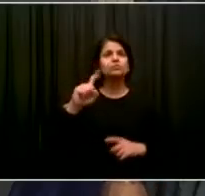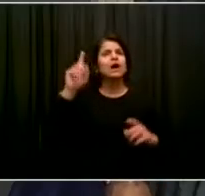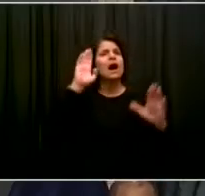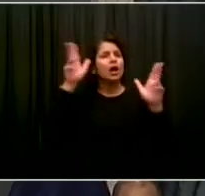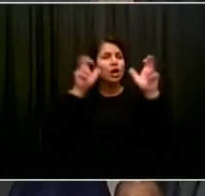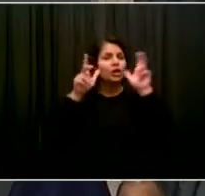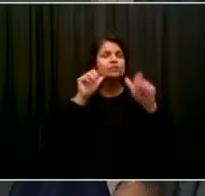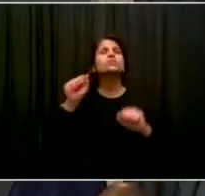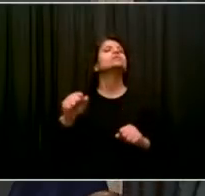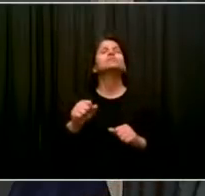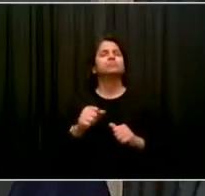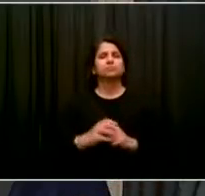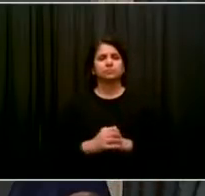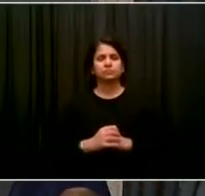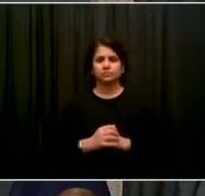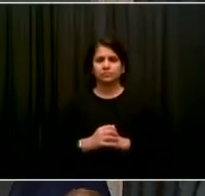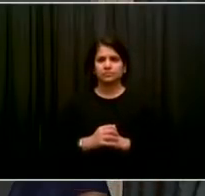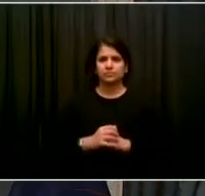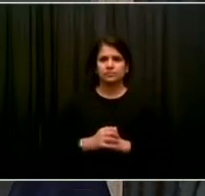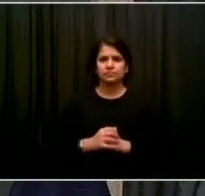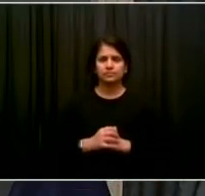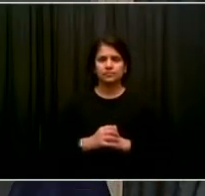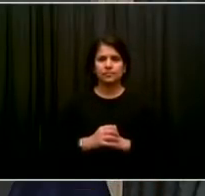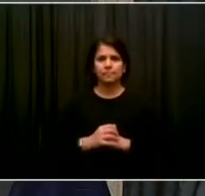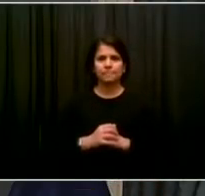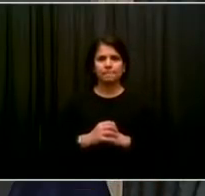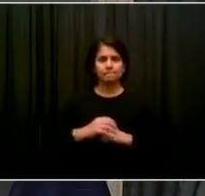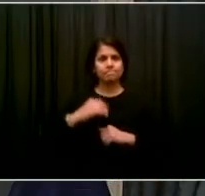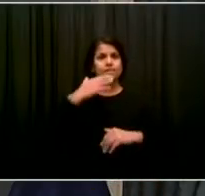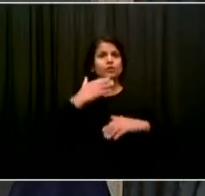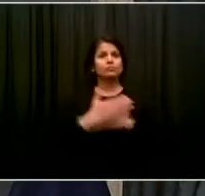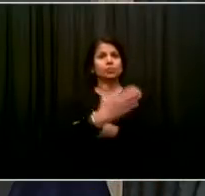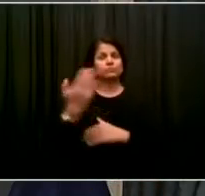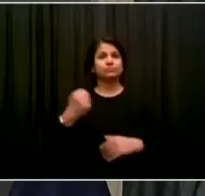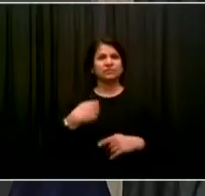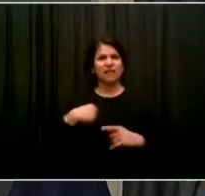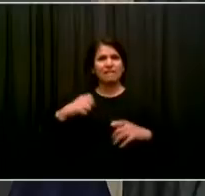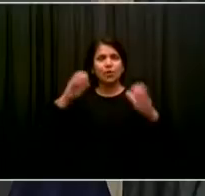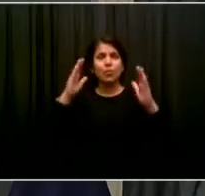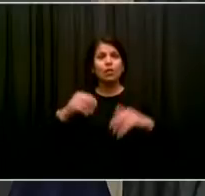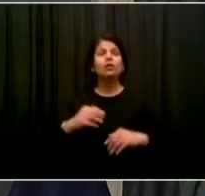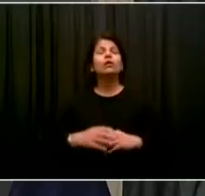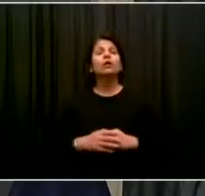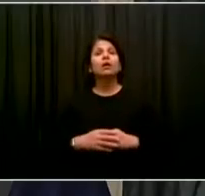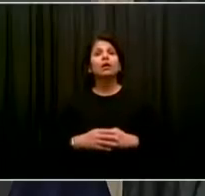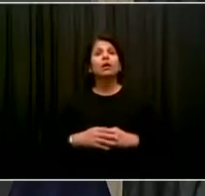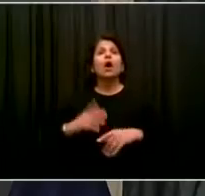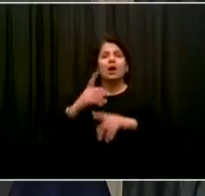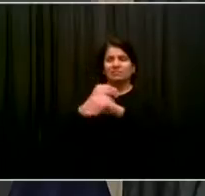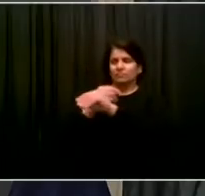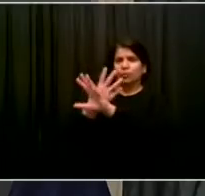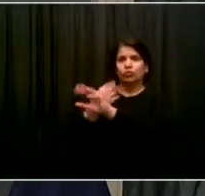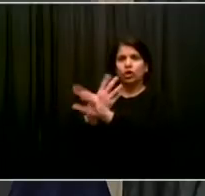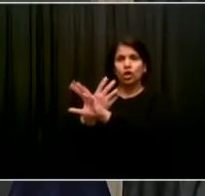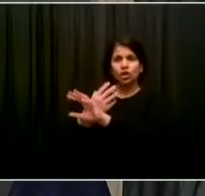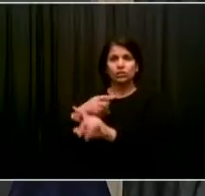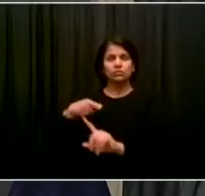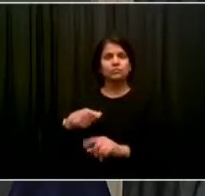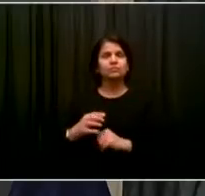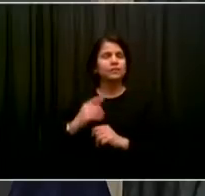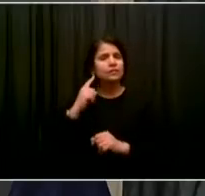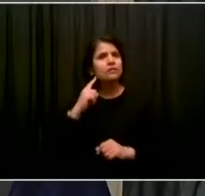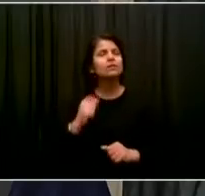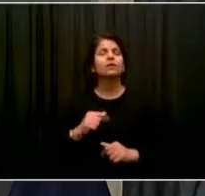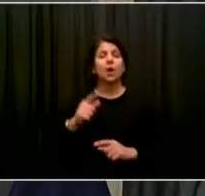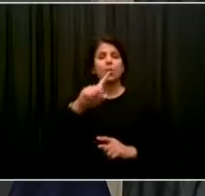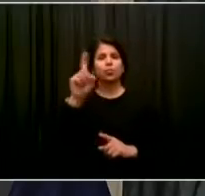Good morning. Good morning. I'm just down the hall, but I'm coming to you virtually. My question is, I guess today is the state budget will be